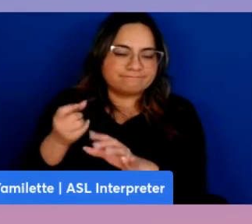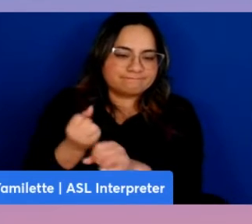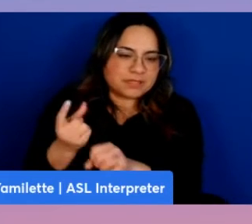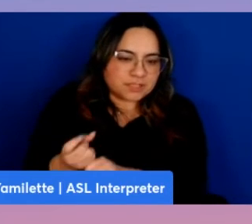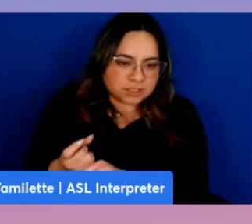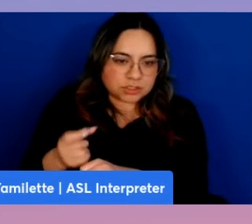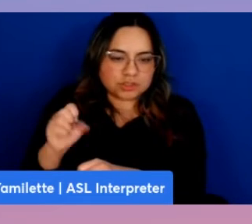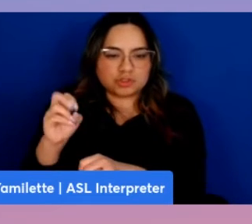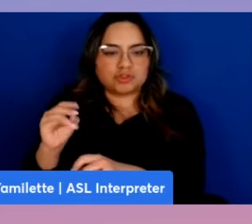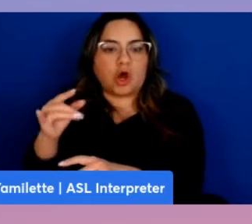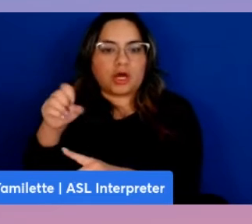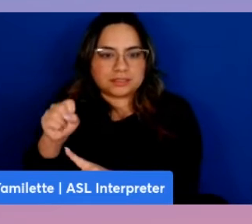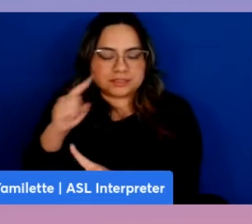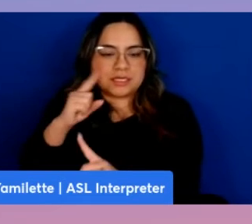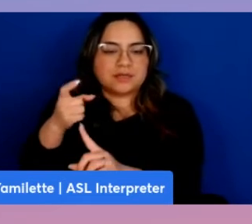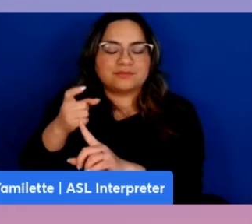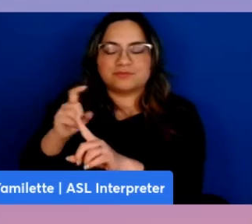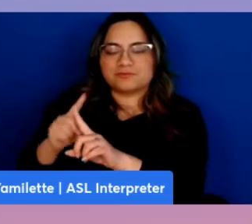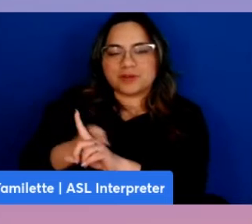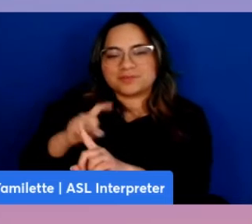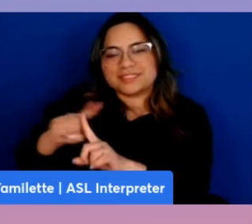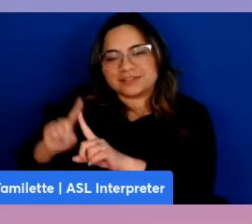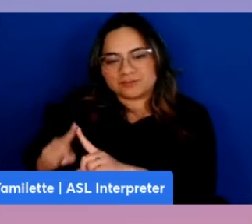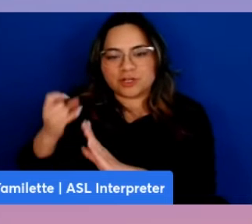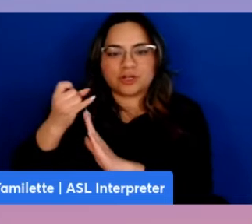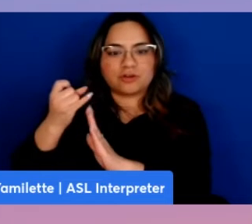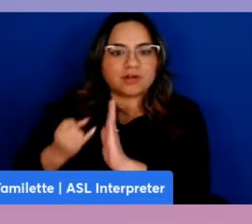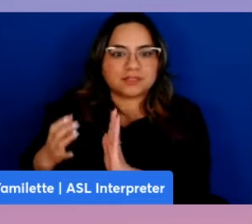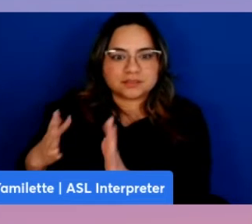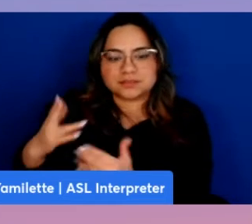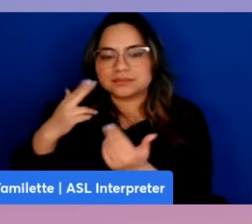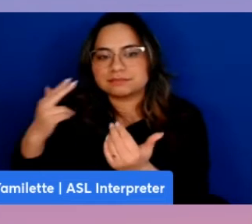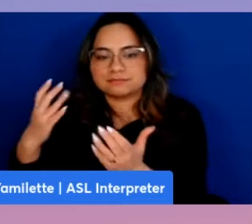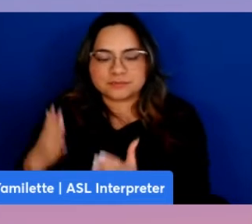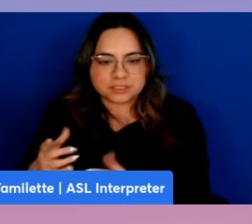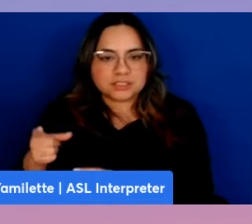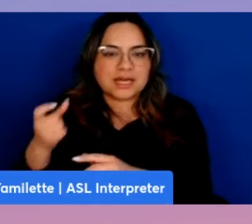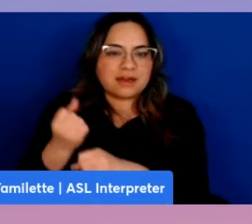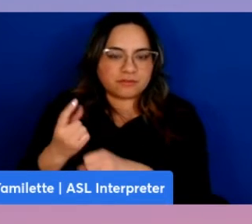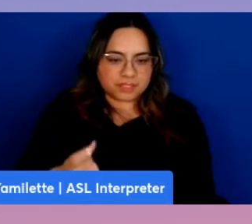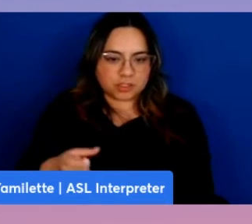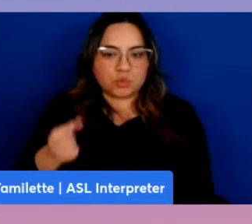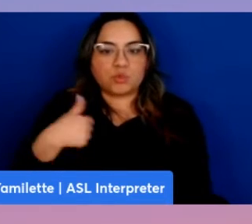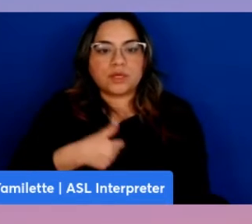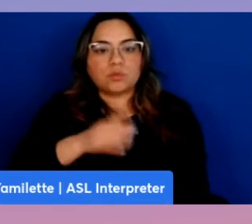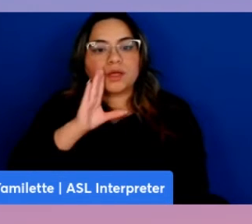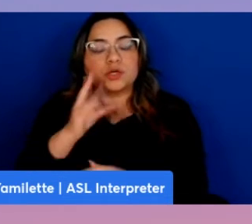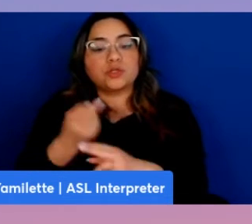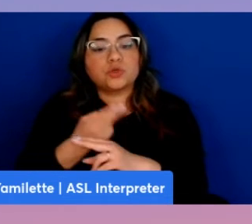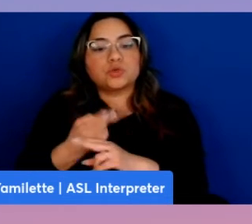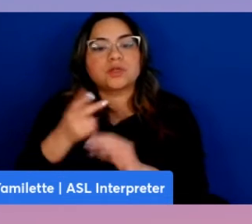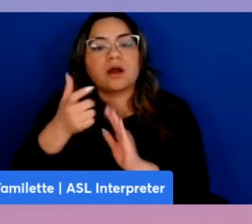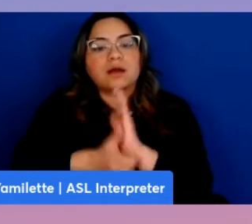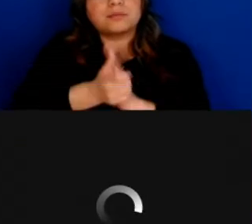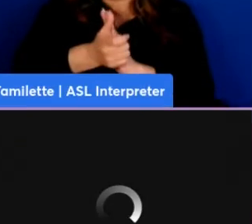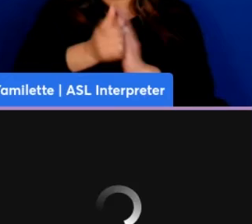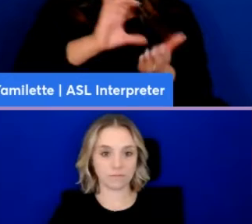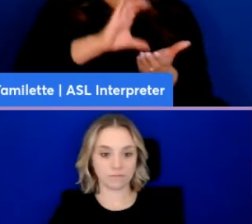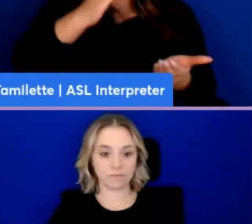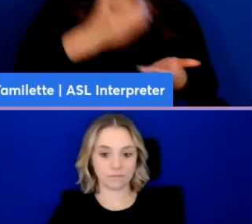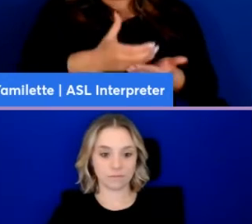to use. So in parallel, we're going to do both. We're going to do stream processing, and we're going to do batch processing, automated batch processing,